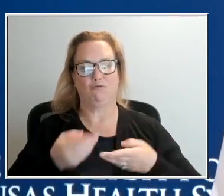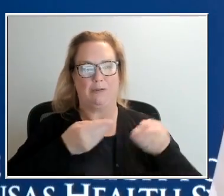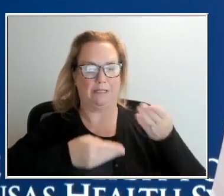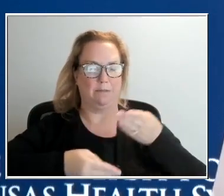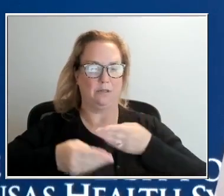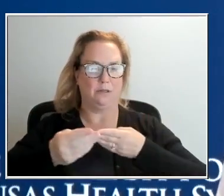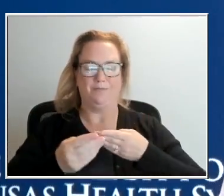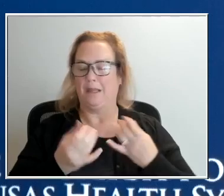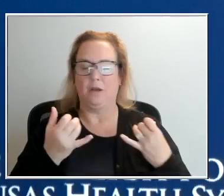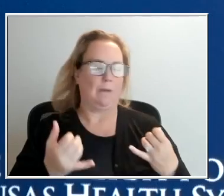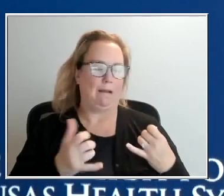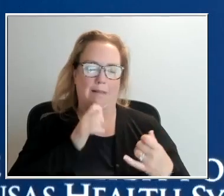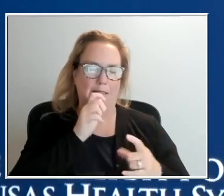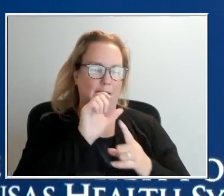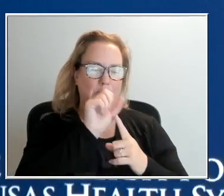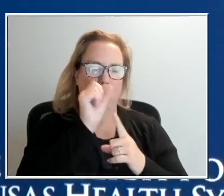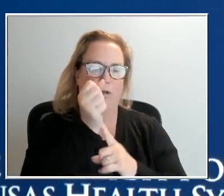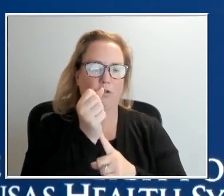case.